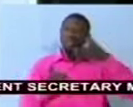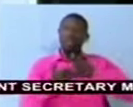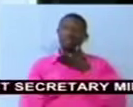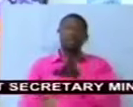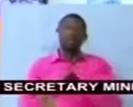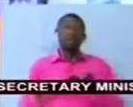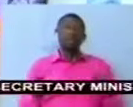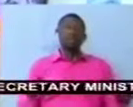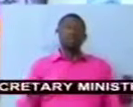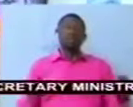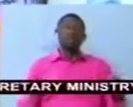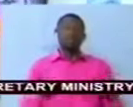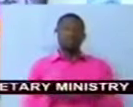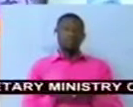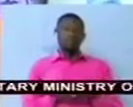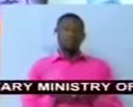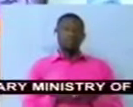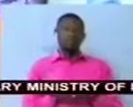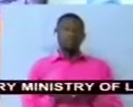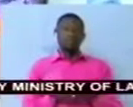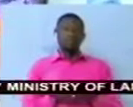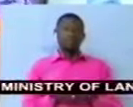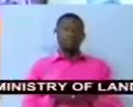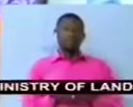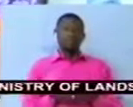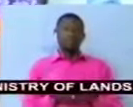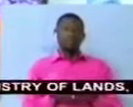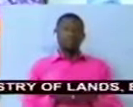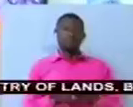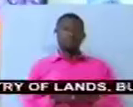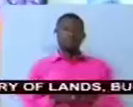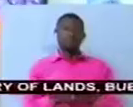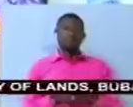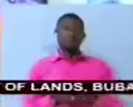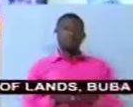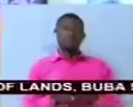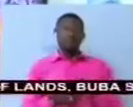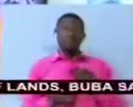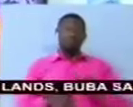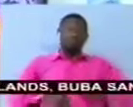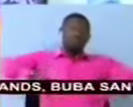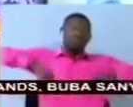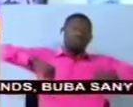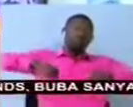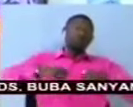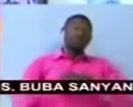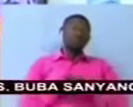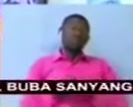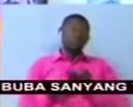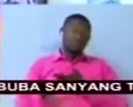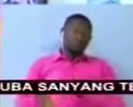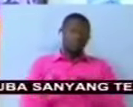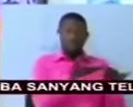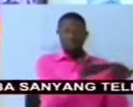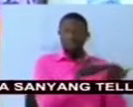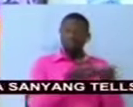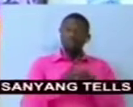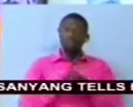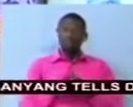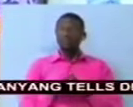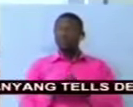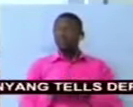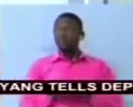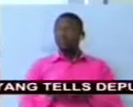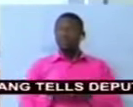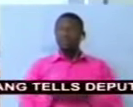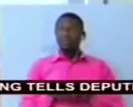here. Sen boss ñom Lankaan joxat len ko ñu delosi ko. His boss was handed him over to them again. But of course, you were